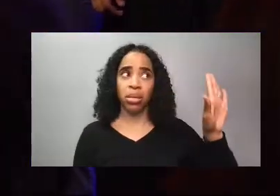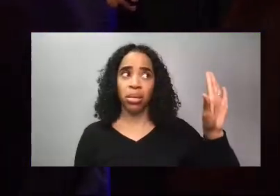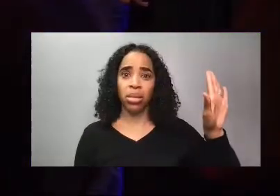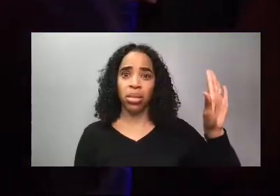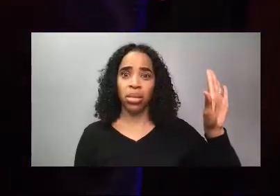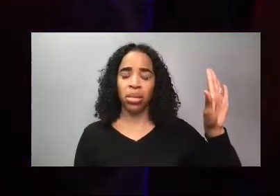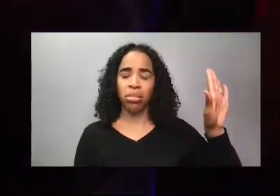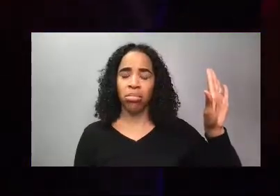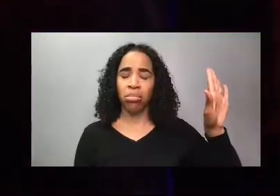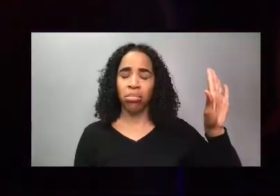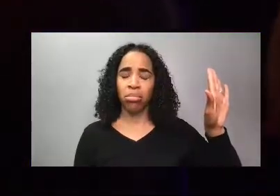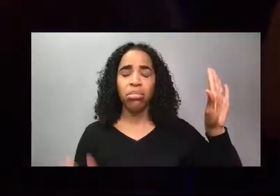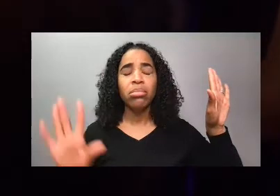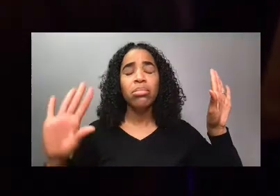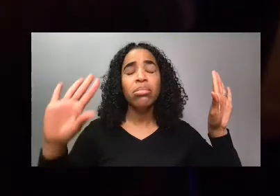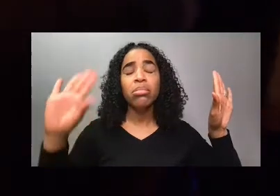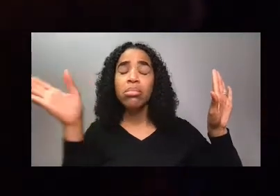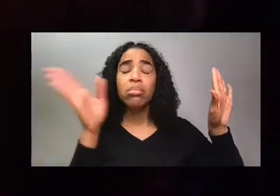Hey,